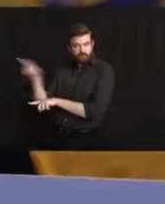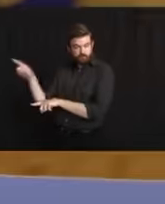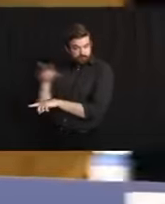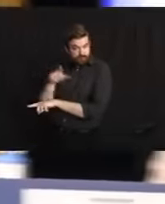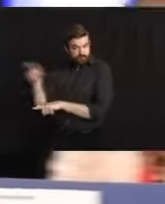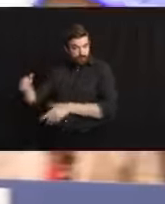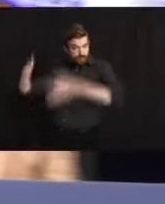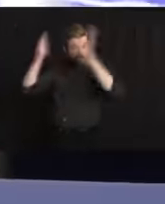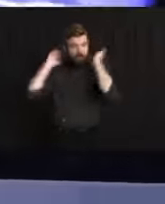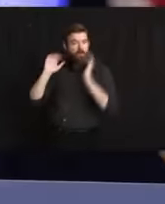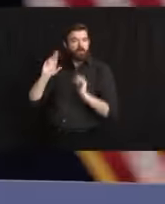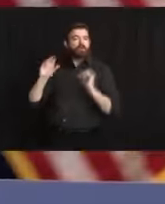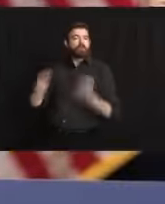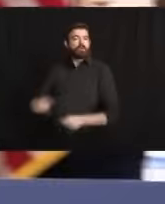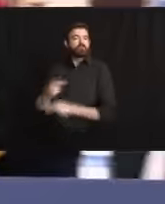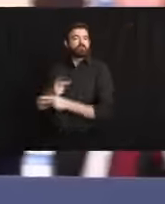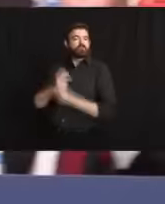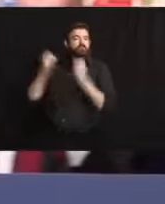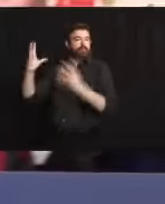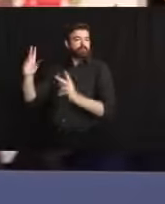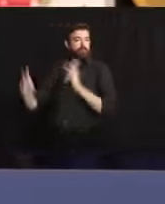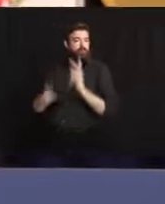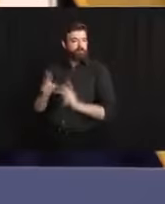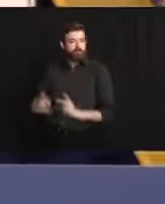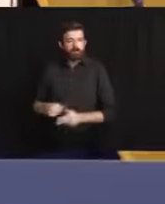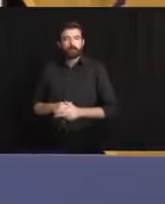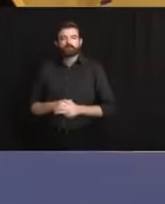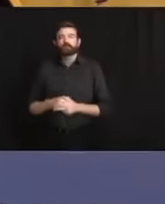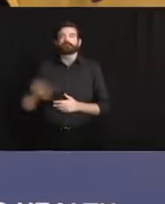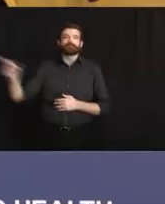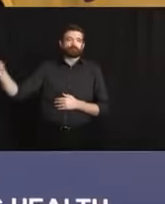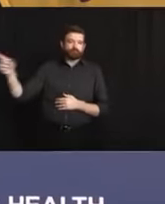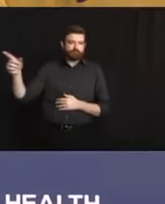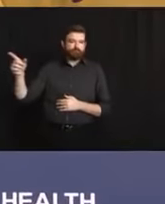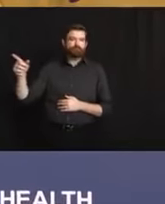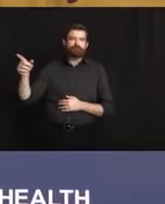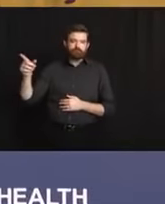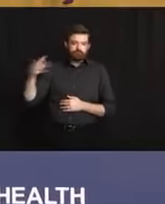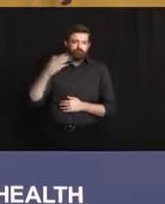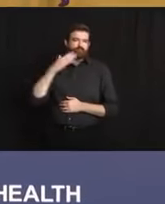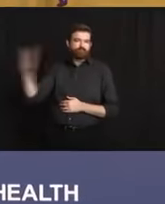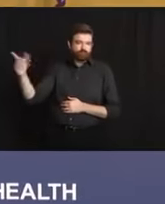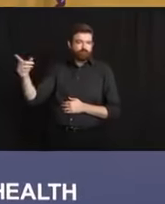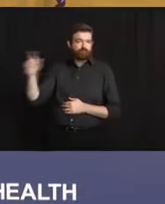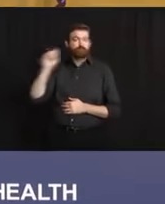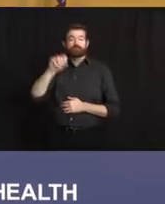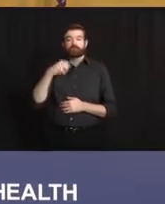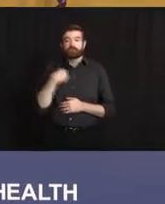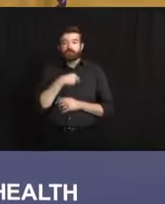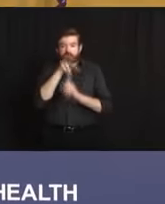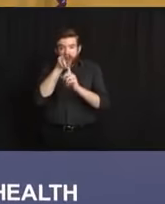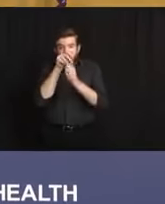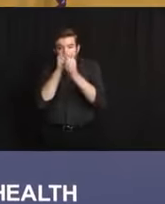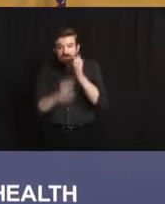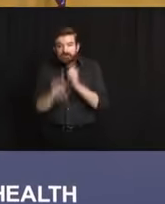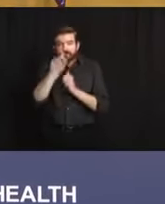that I neglected to say. In particular, it's not a one day. This is a trend that you folks are looking at, not a 1 or even 2 or 3